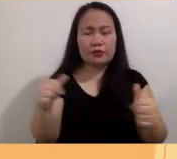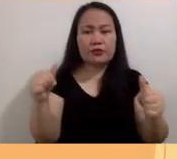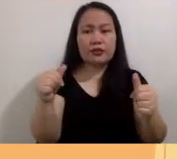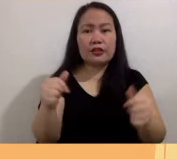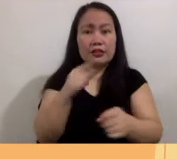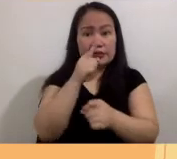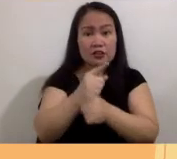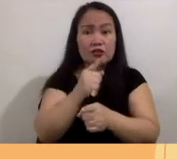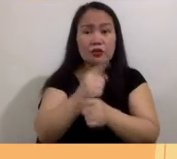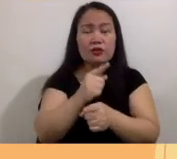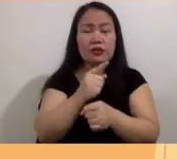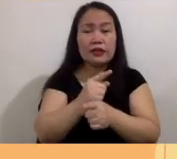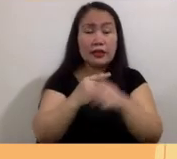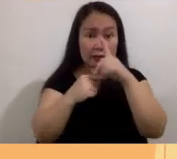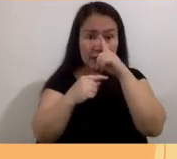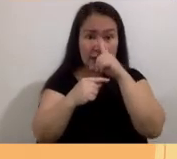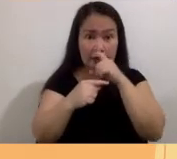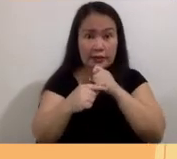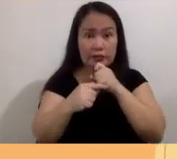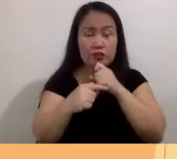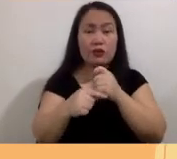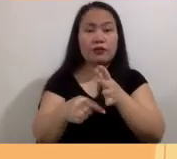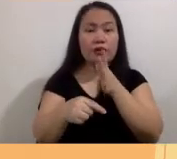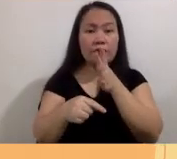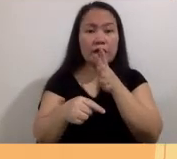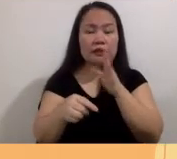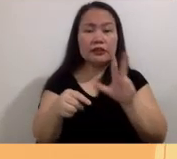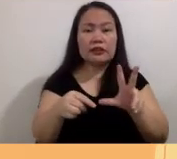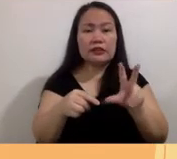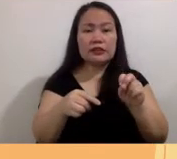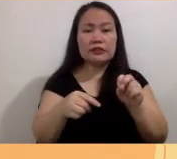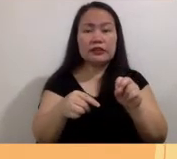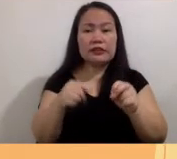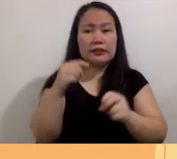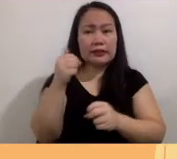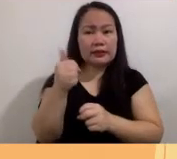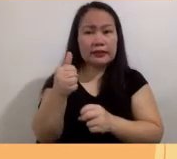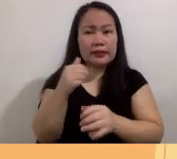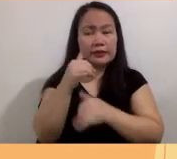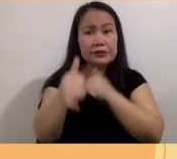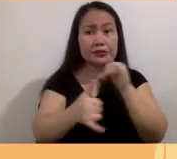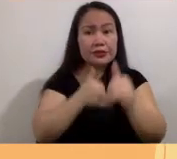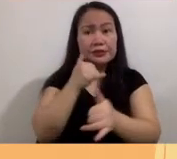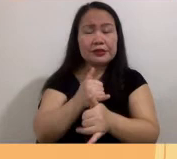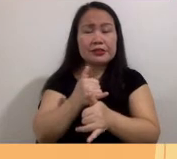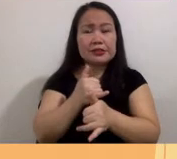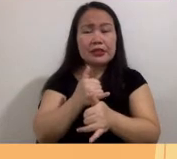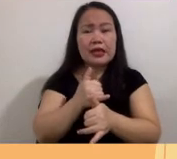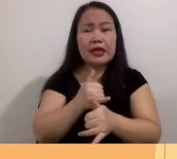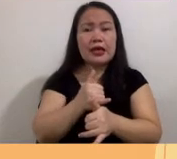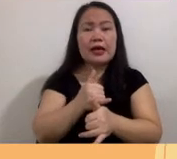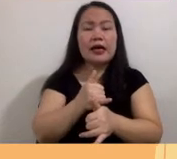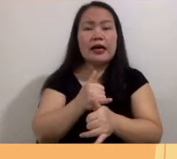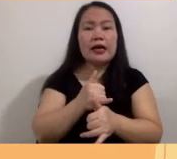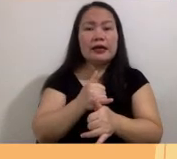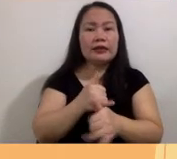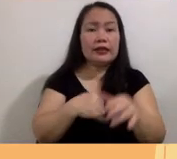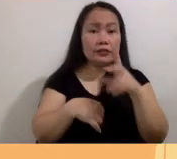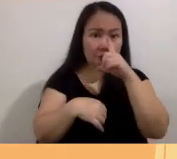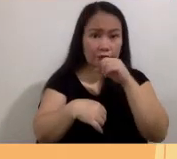solution is correct. So, the age of the mother is 30. In 10 years, the age of the mother is